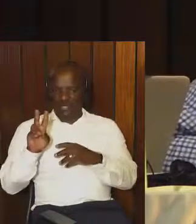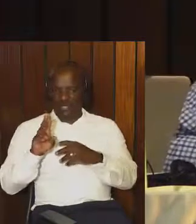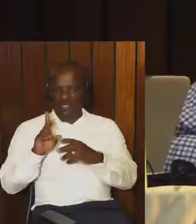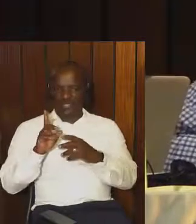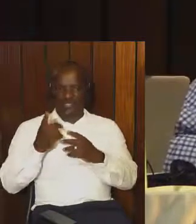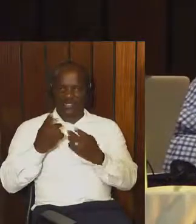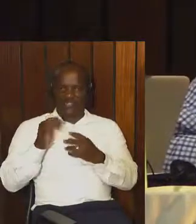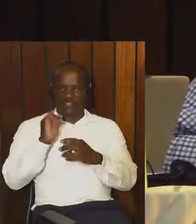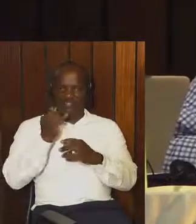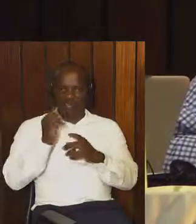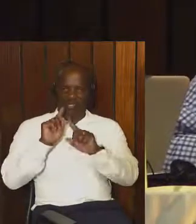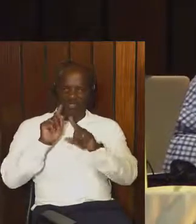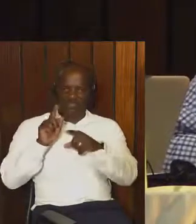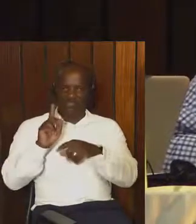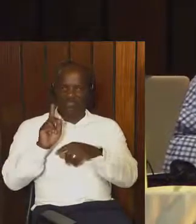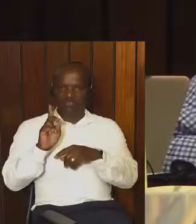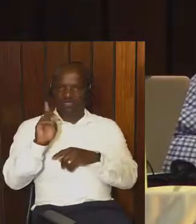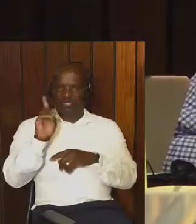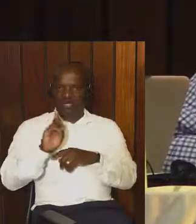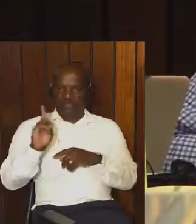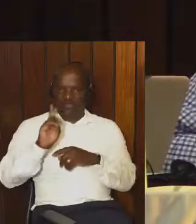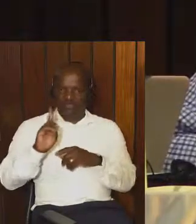one.